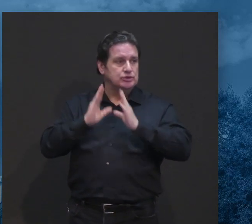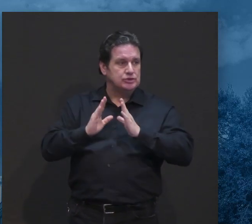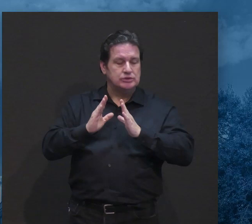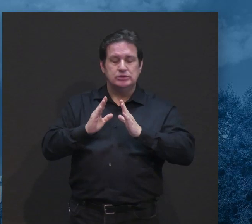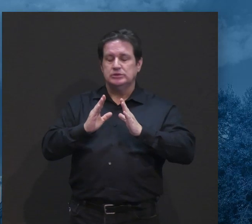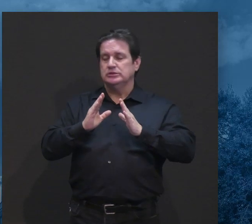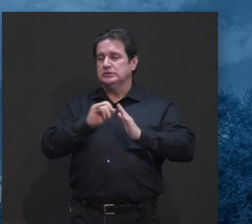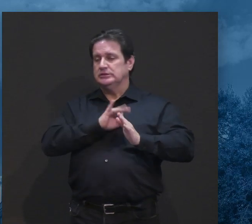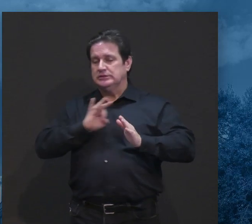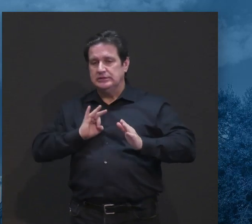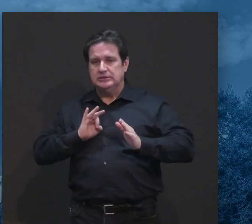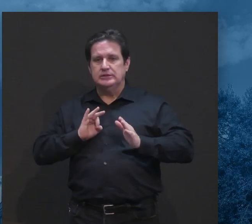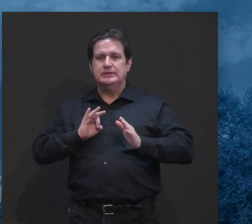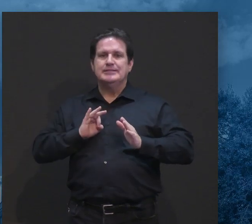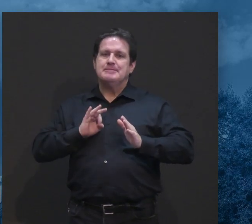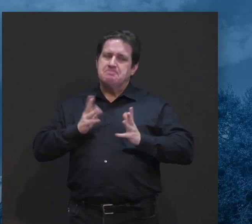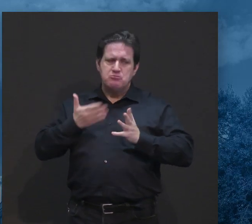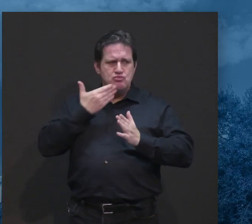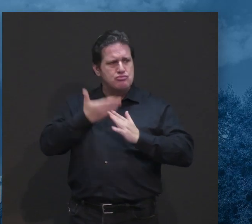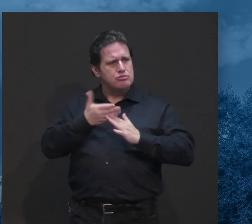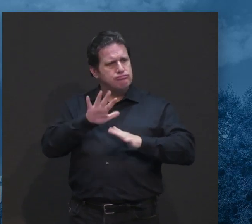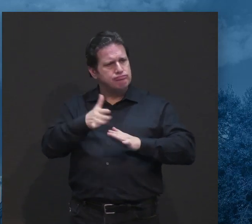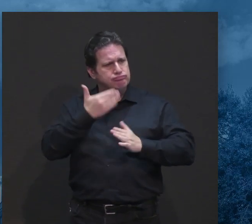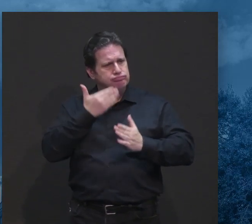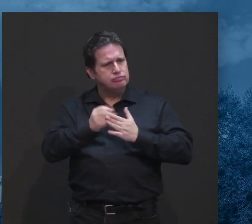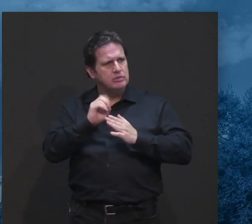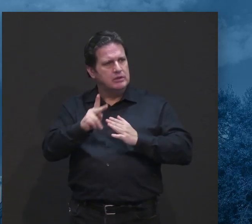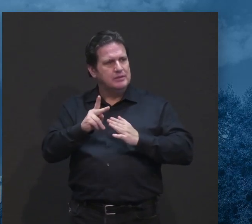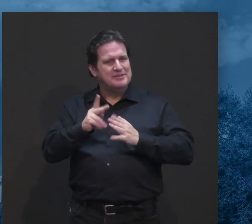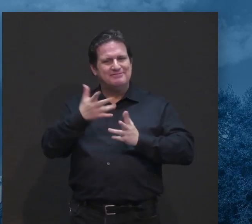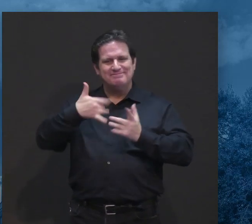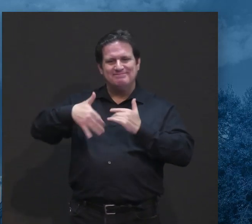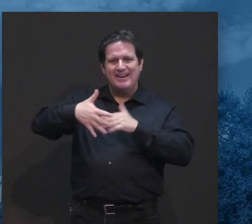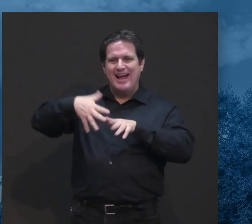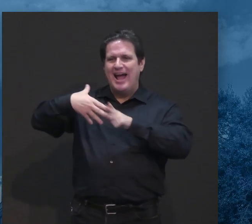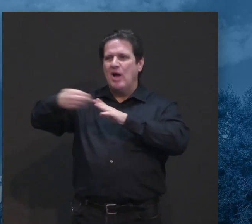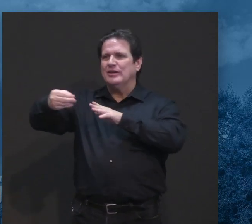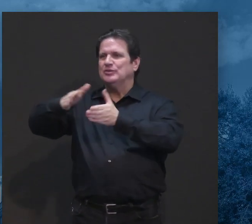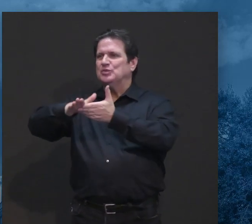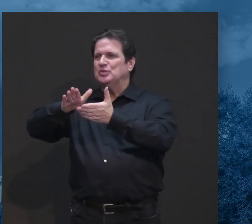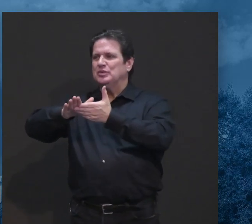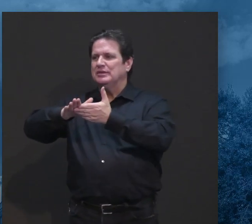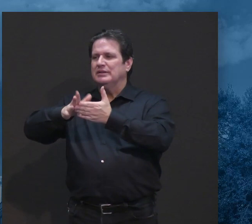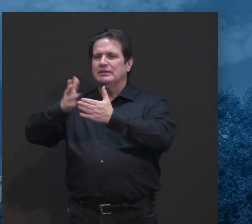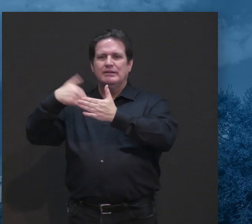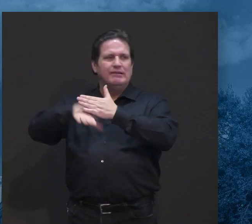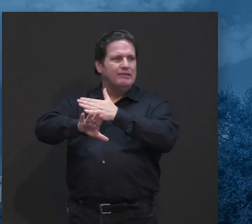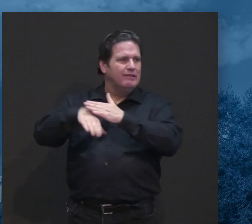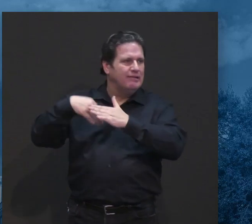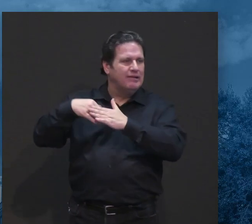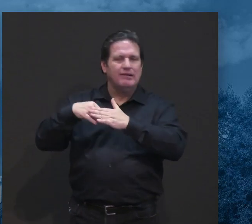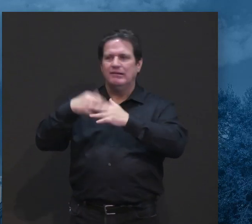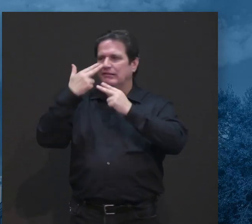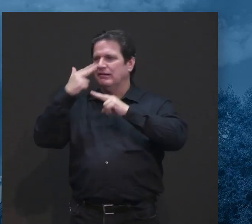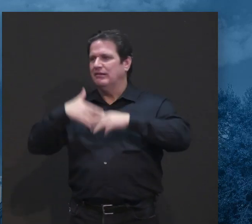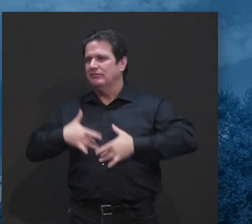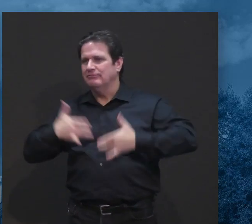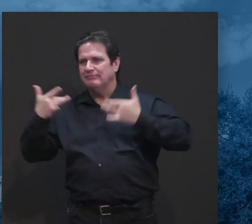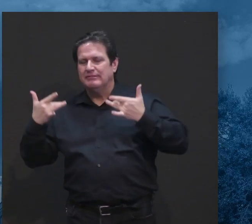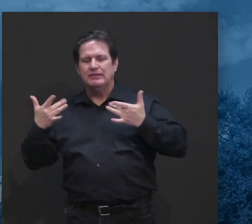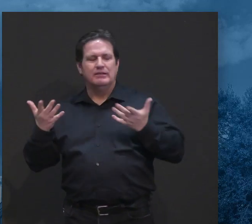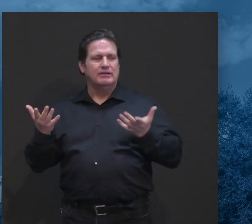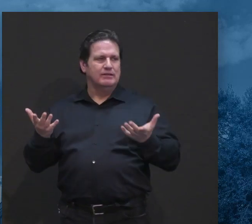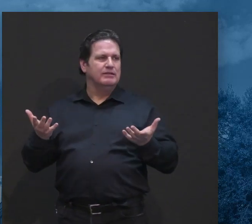staff are in pretty good shape in schools. It's those environments outside of the schools, the coming and going, the informal